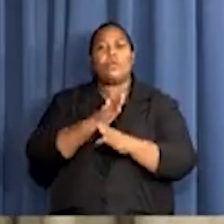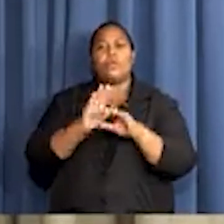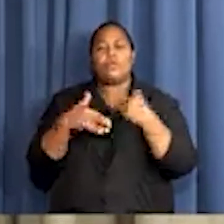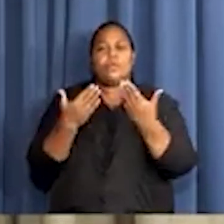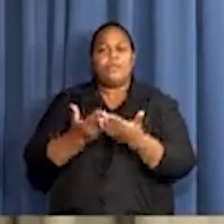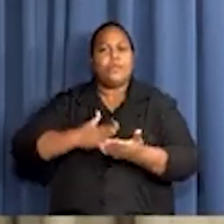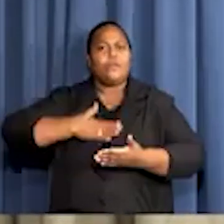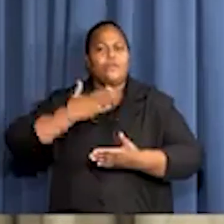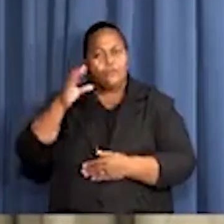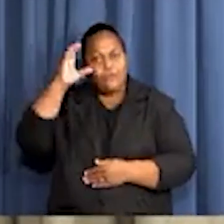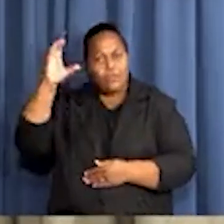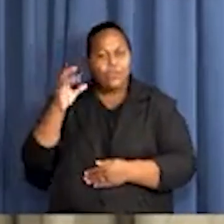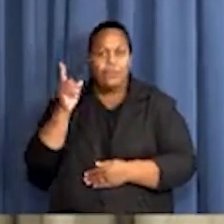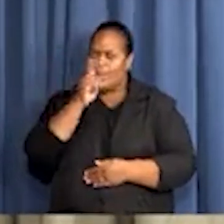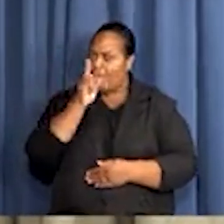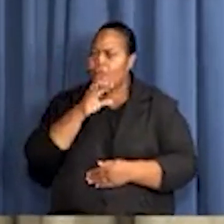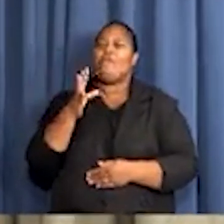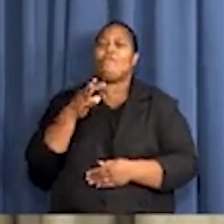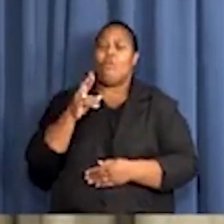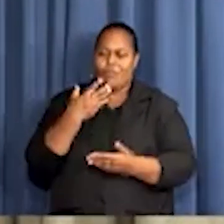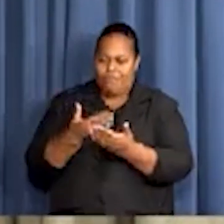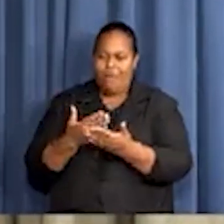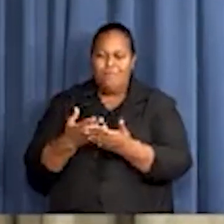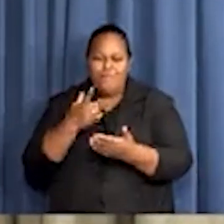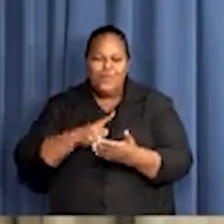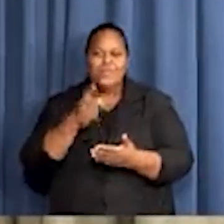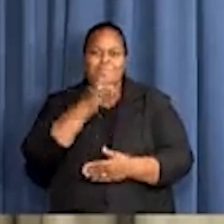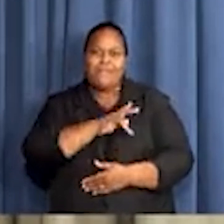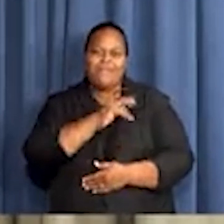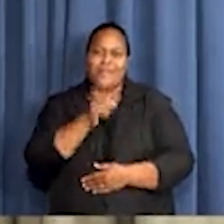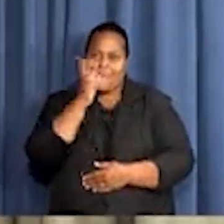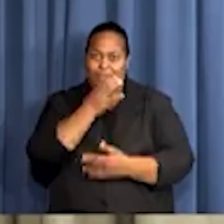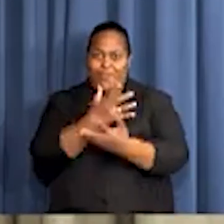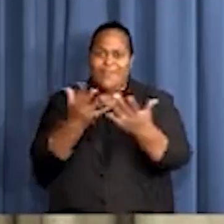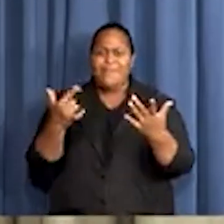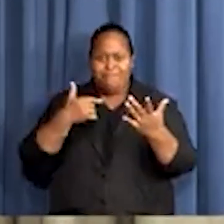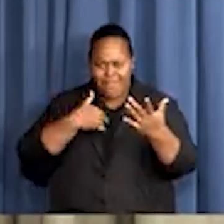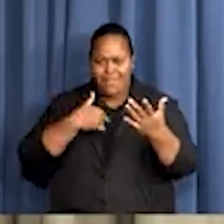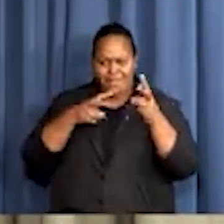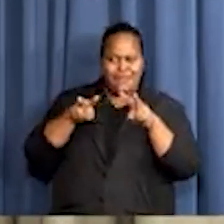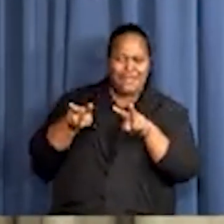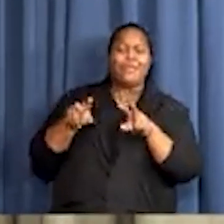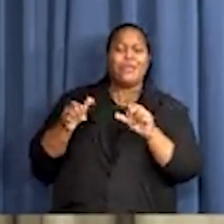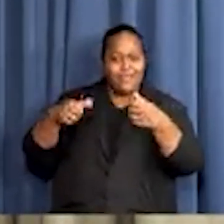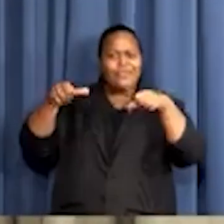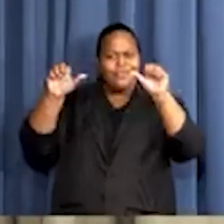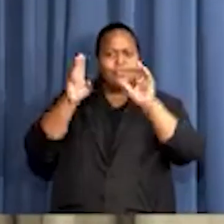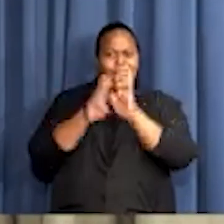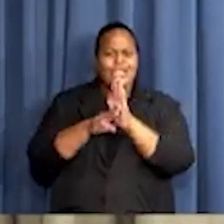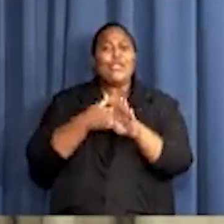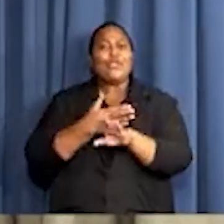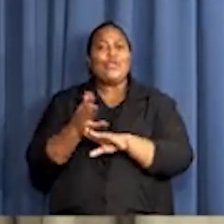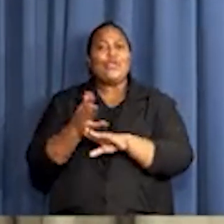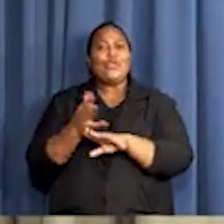people when circumstances demand. I count this as an achievement. The new relationship